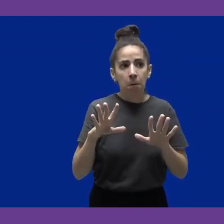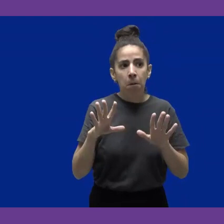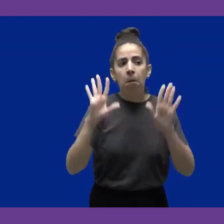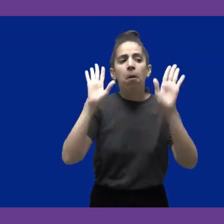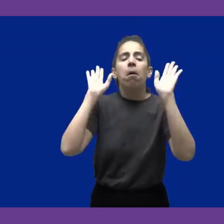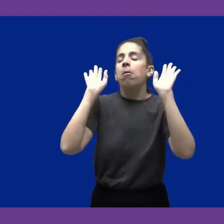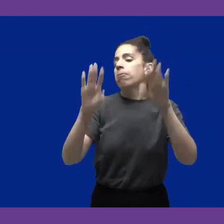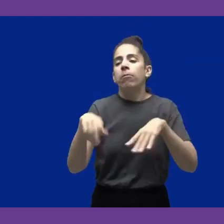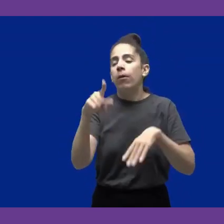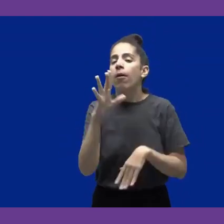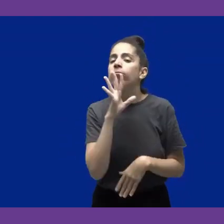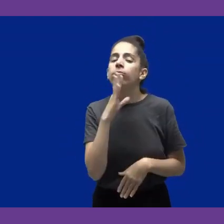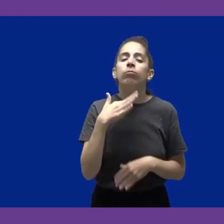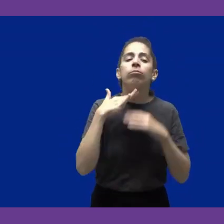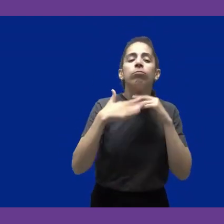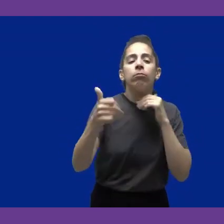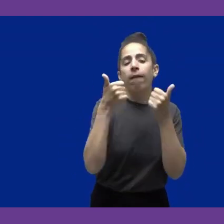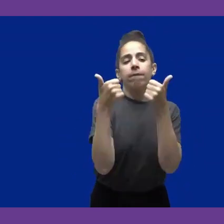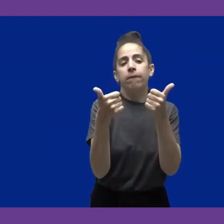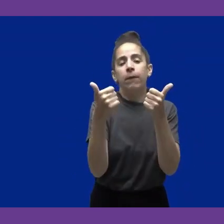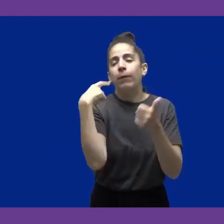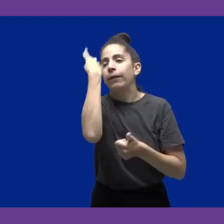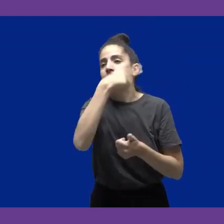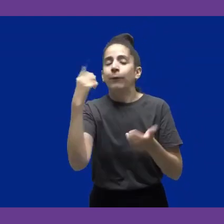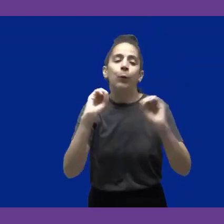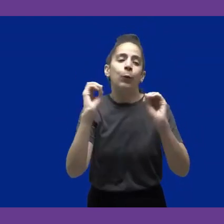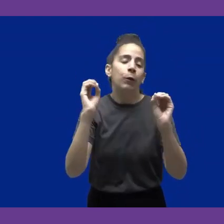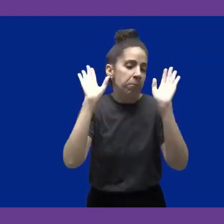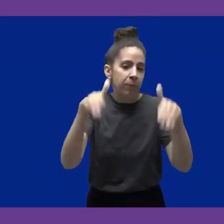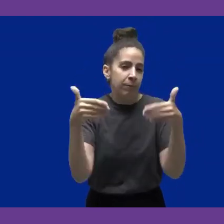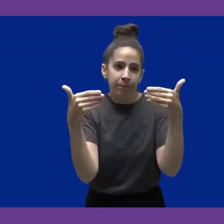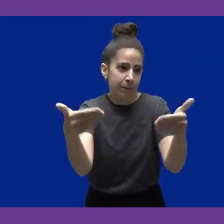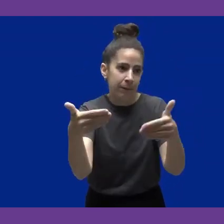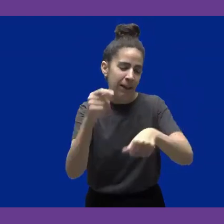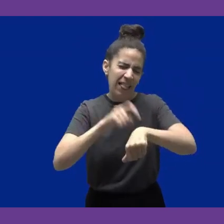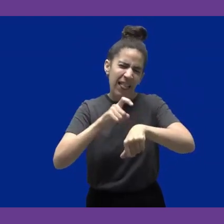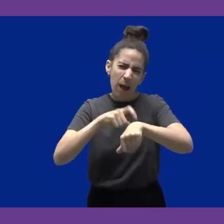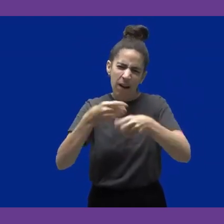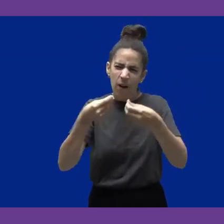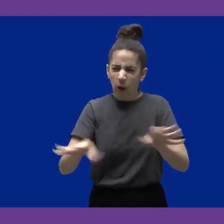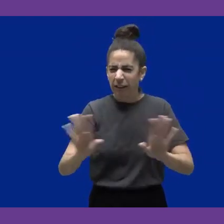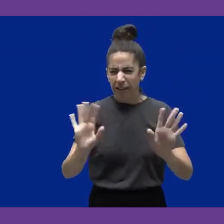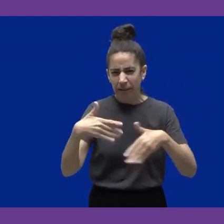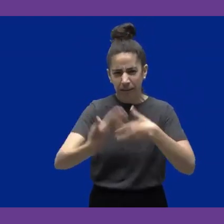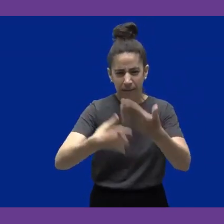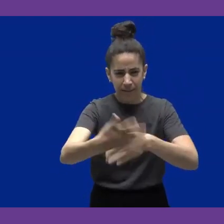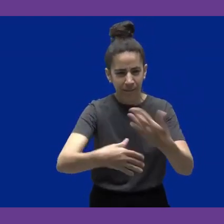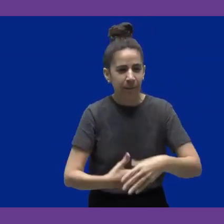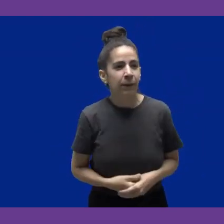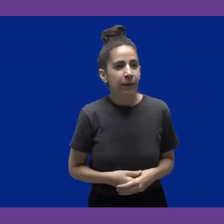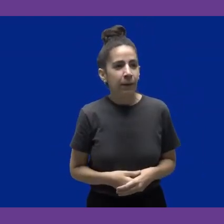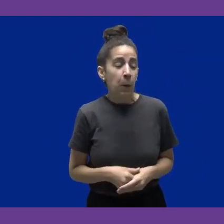I think we can continue without losing too much time. Apologies for that. Okay, I will go on. And as I